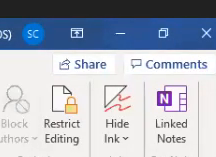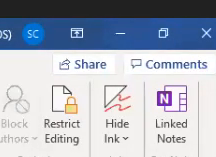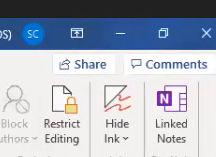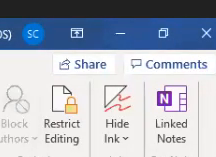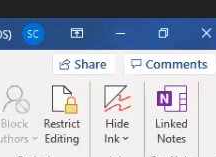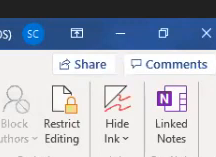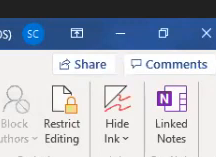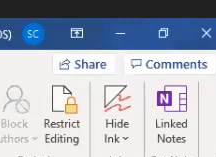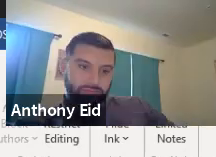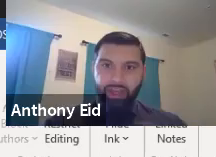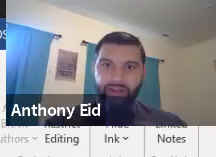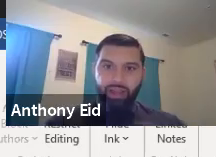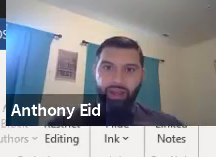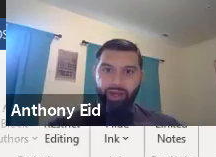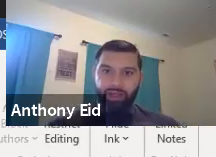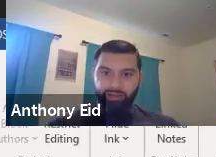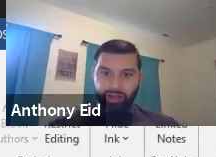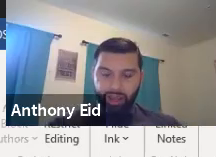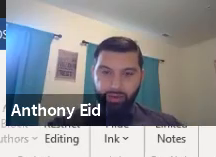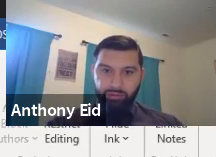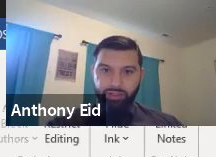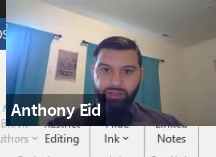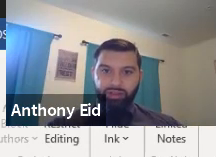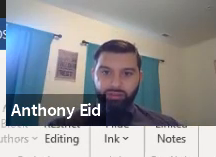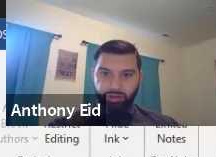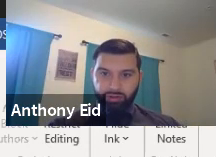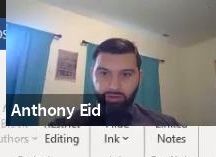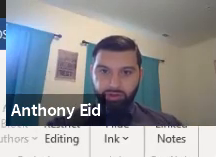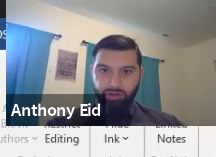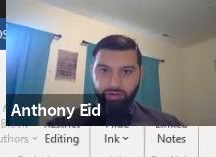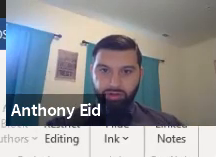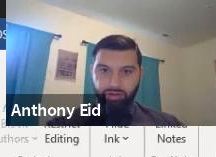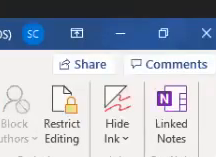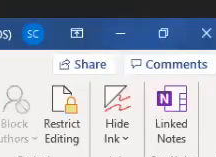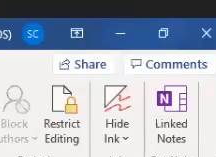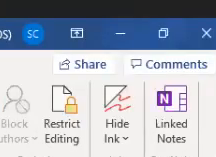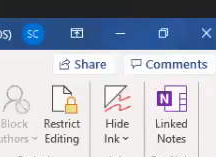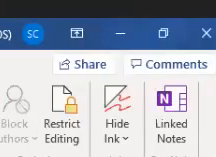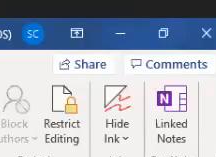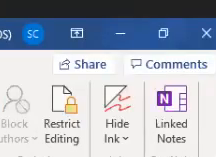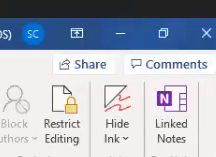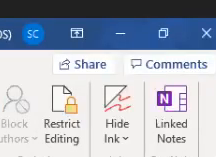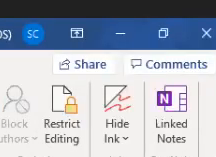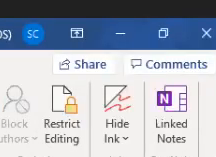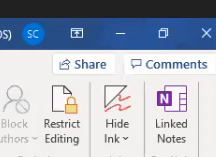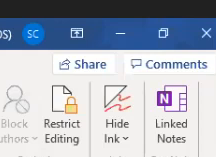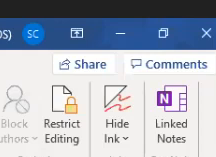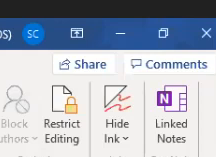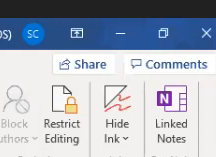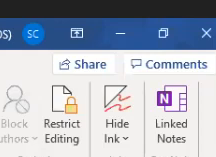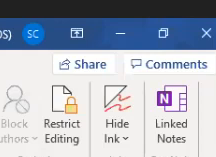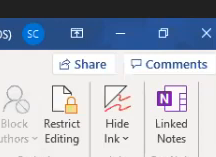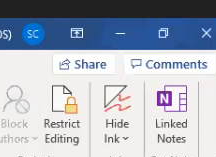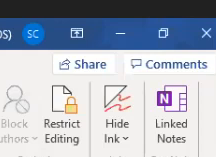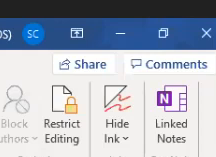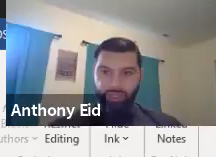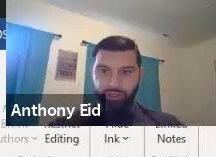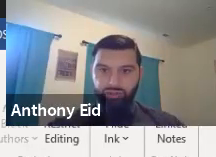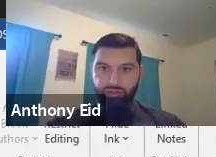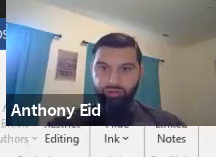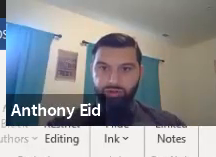Anthony? That is kind of how I read this under, maybe I'm wrong, but under responsibilities